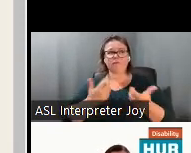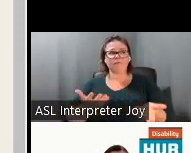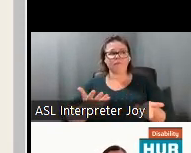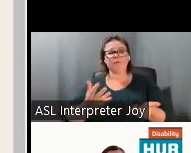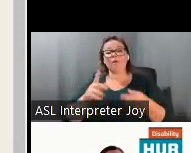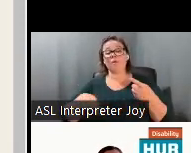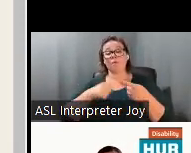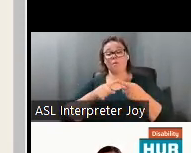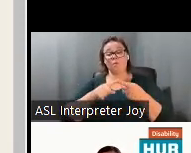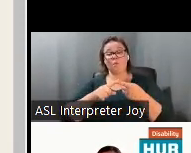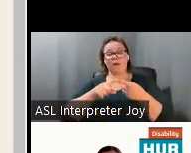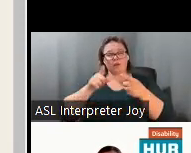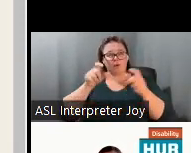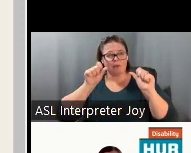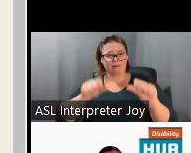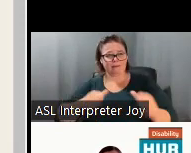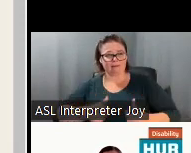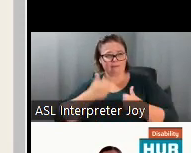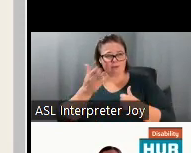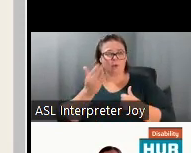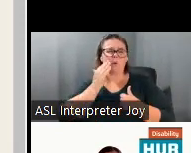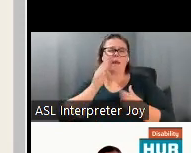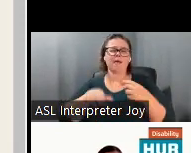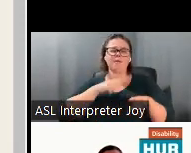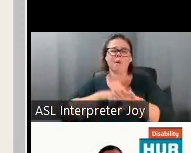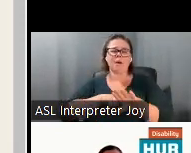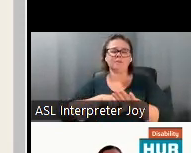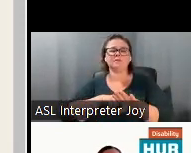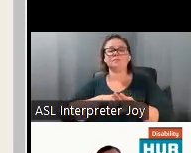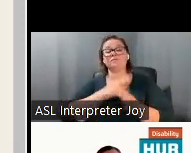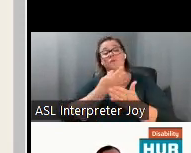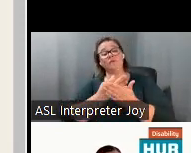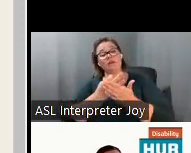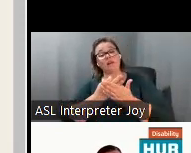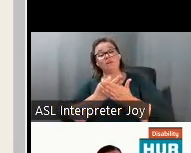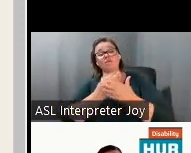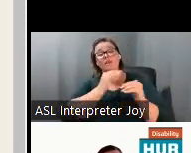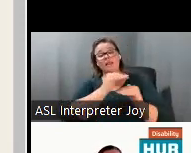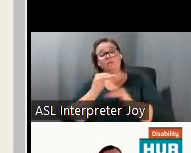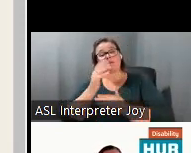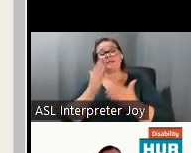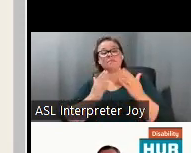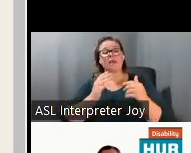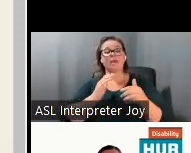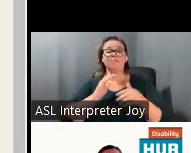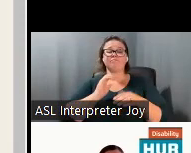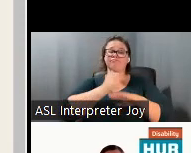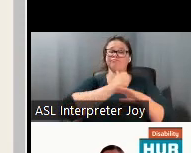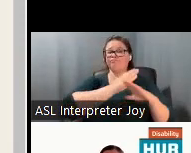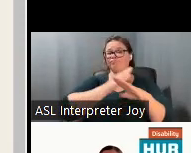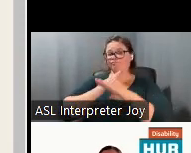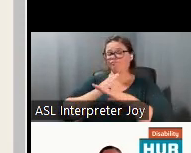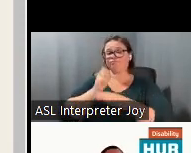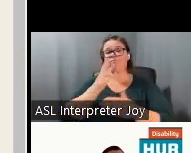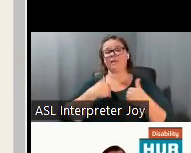get to live there, knowing, of course, that financial constraints might put barriers in place or might put